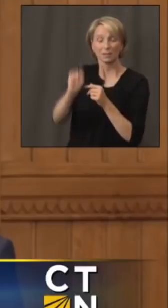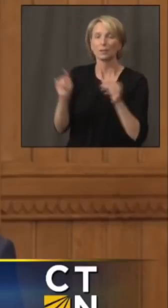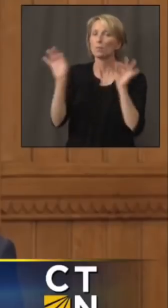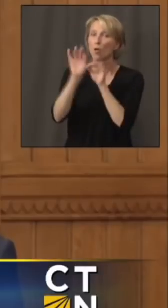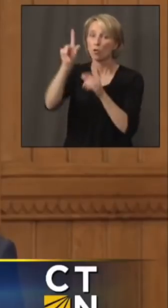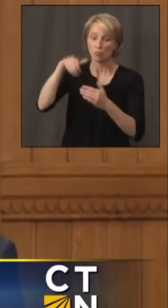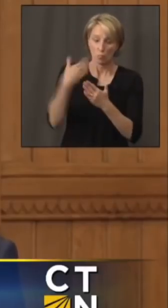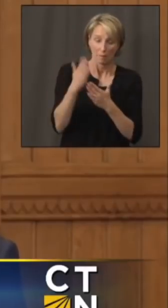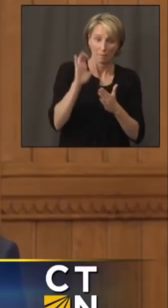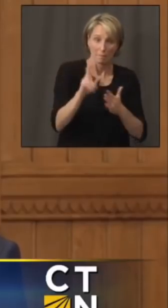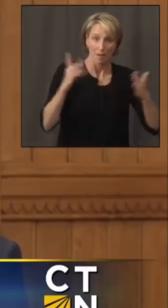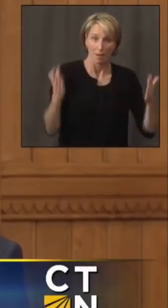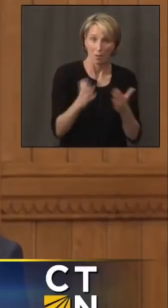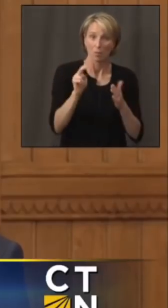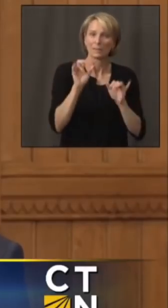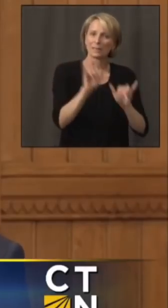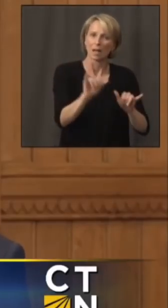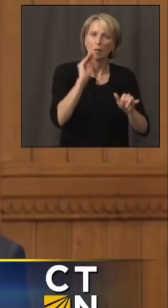to make sure that this doesn't happen.